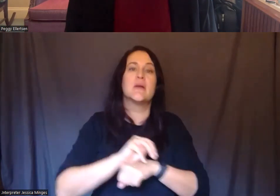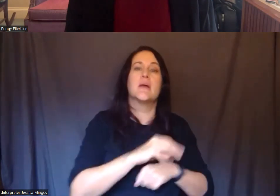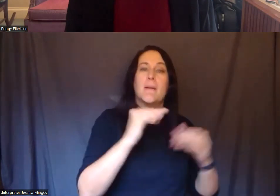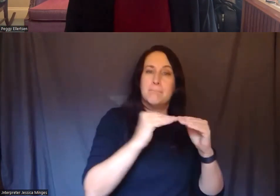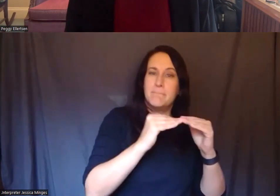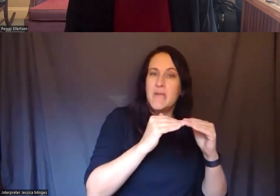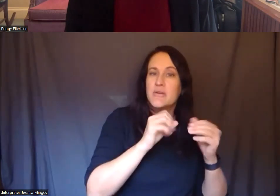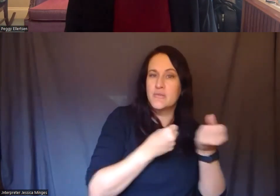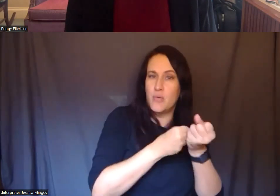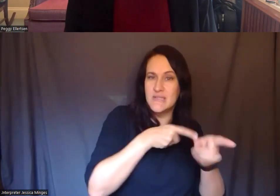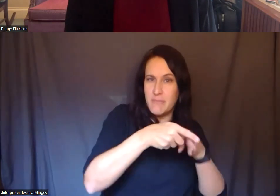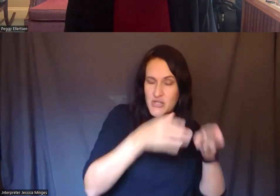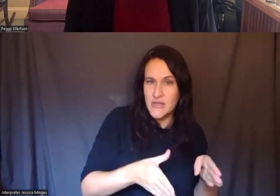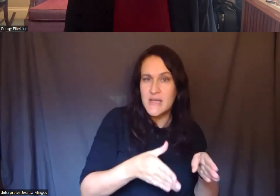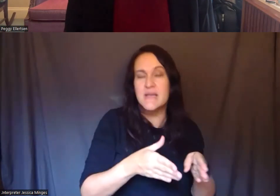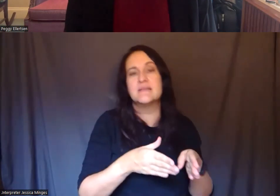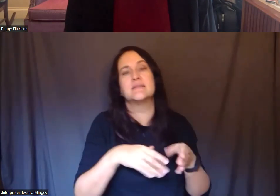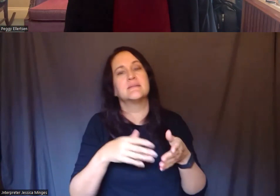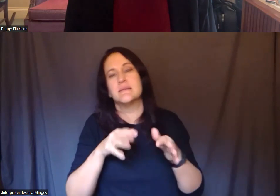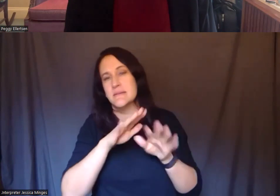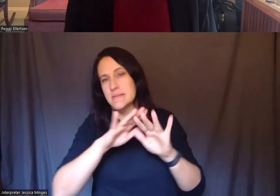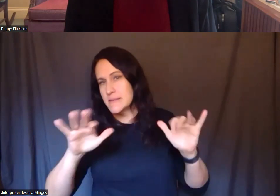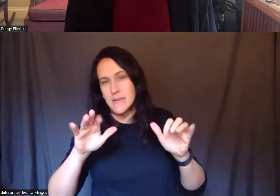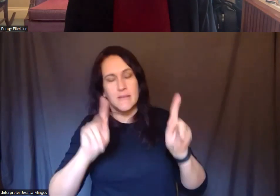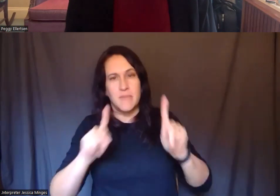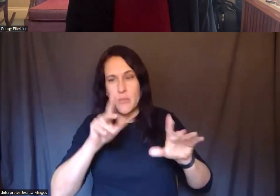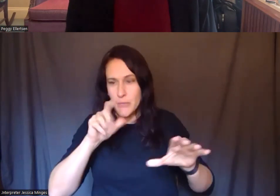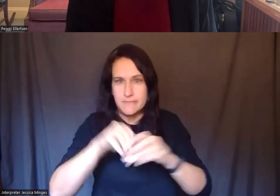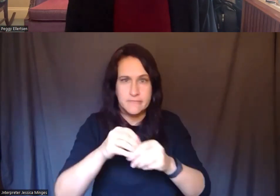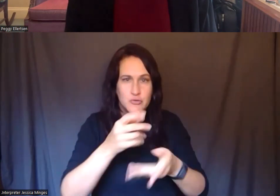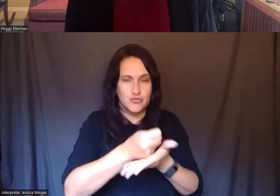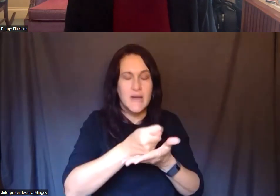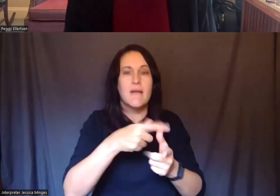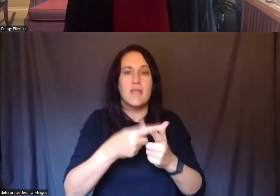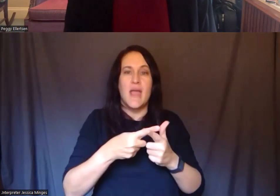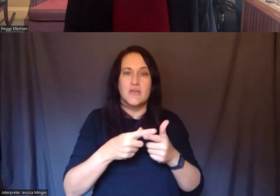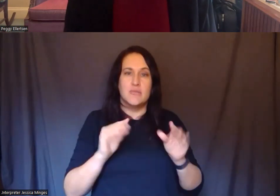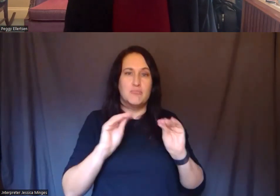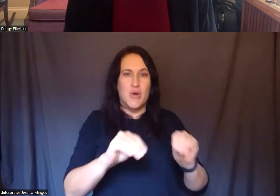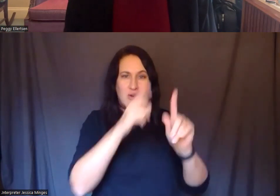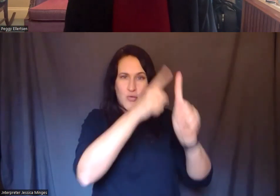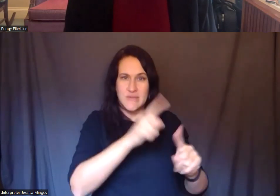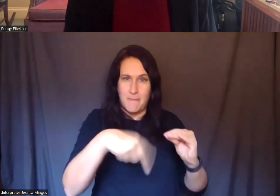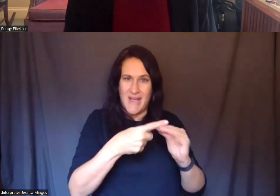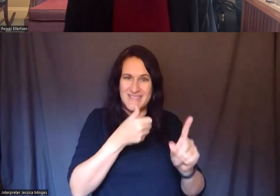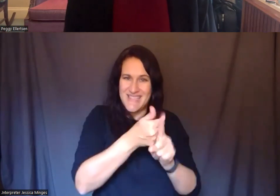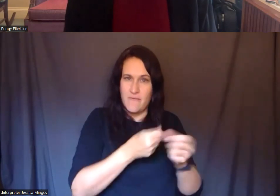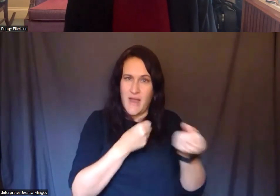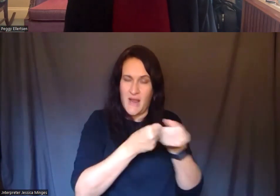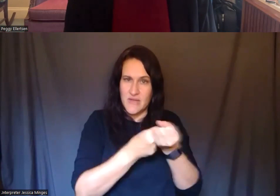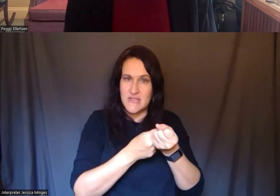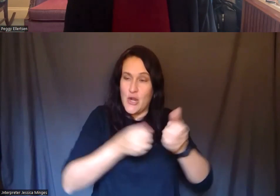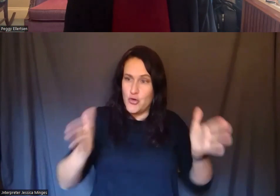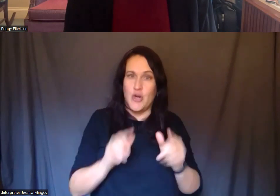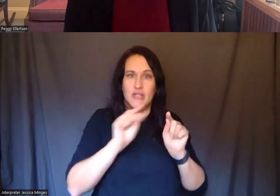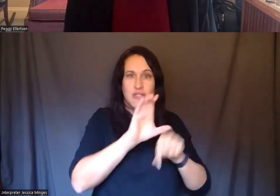put in goals on the treatment plan around self-advocacy and to encourage those case managers and peer support specialists to